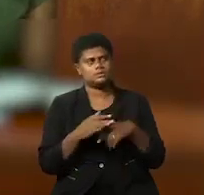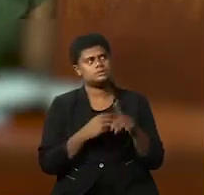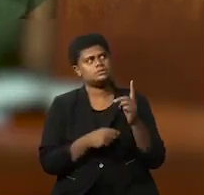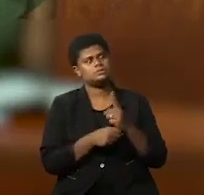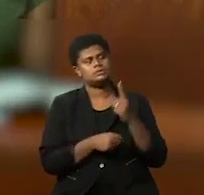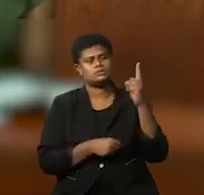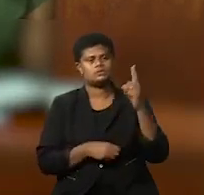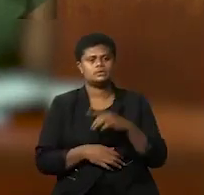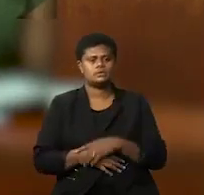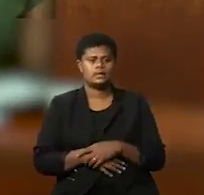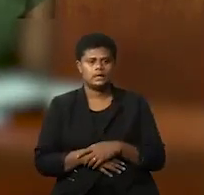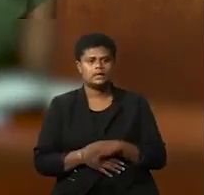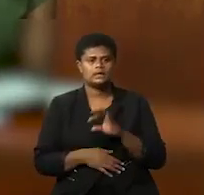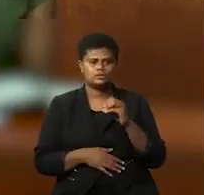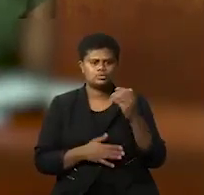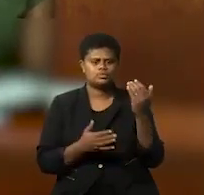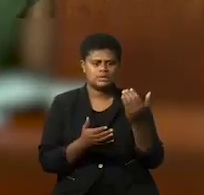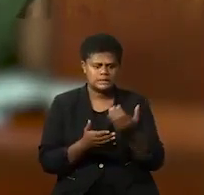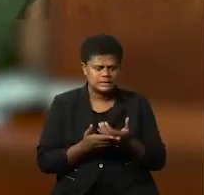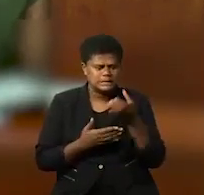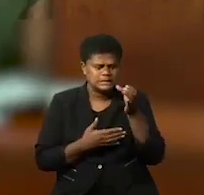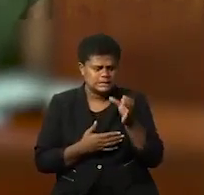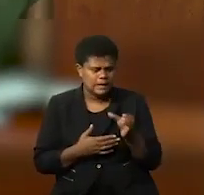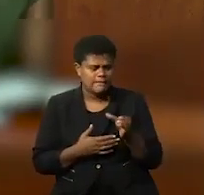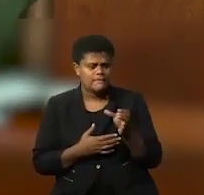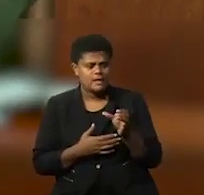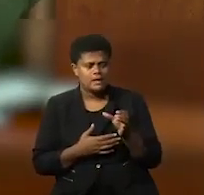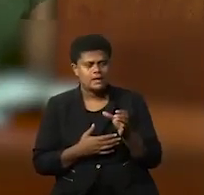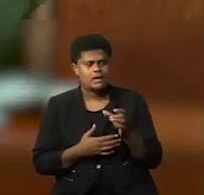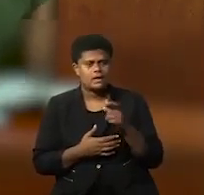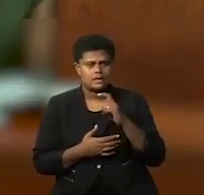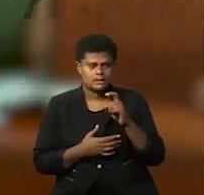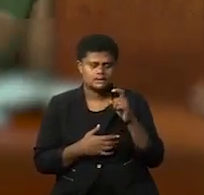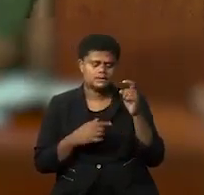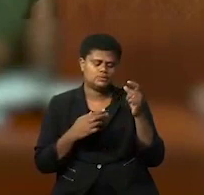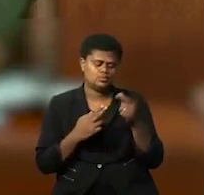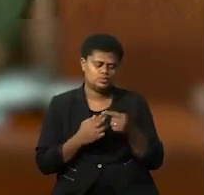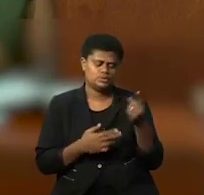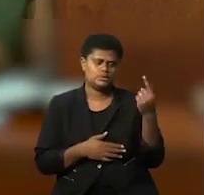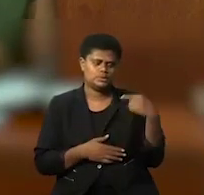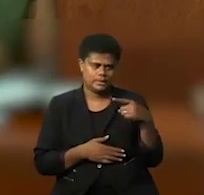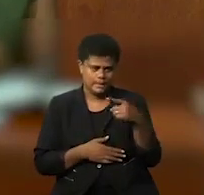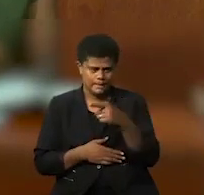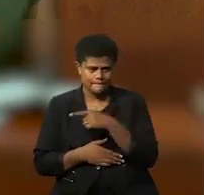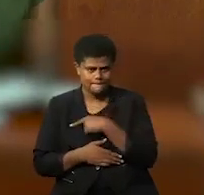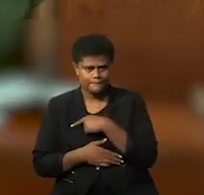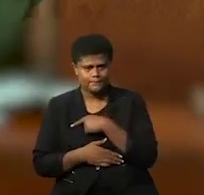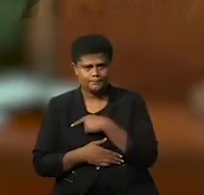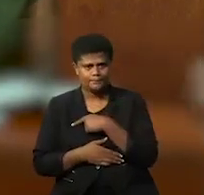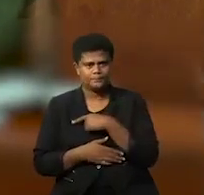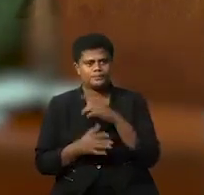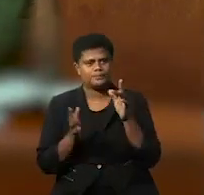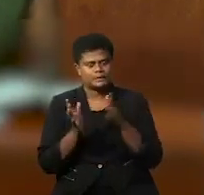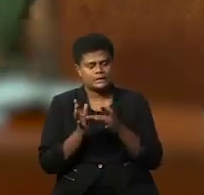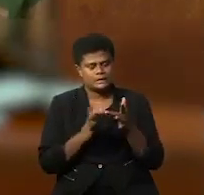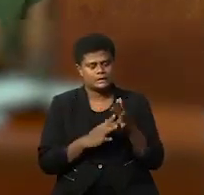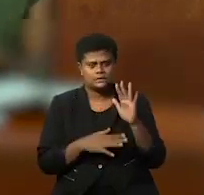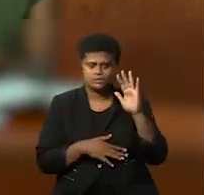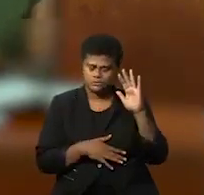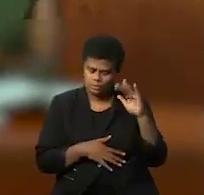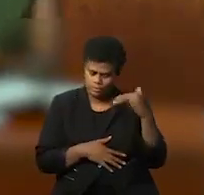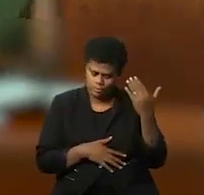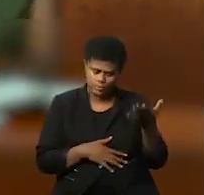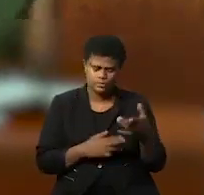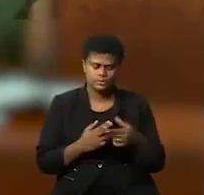tomorrow holds. But what I do know is that my Savior is faithful and that he is constantly interceding for me. And that for me is